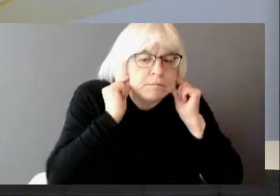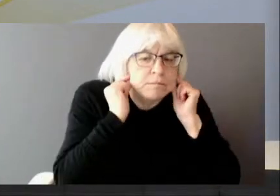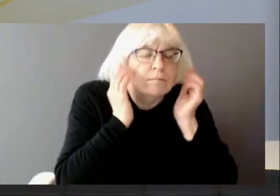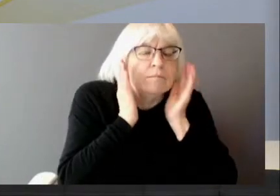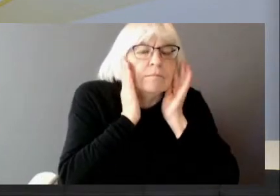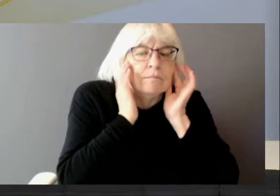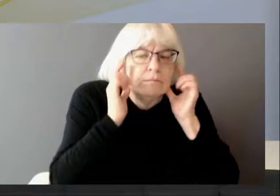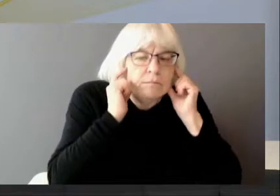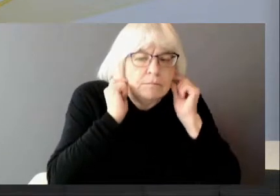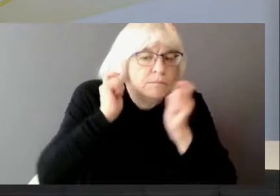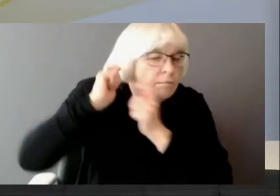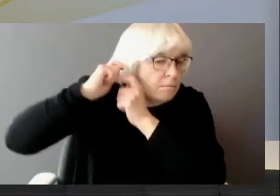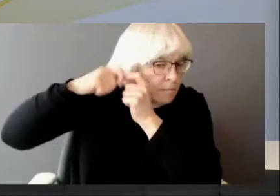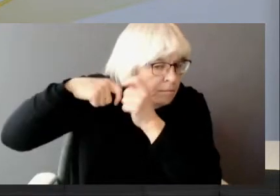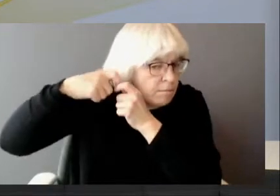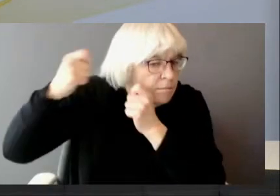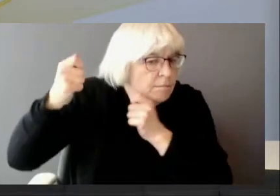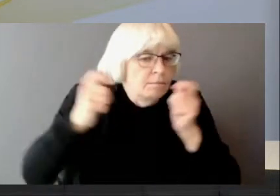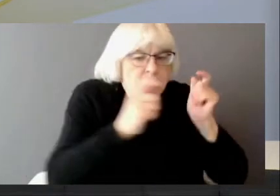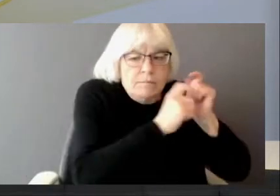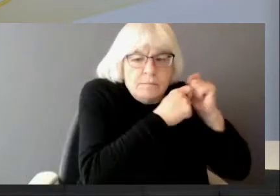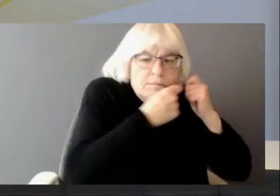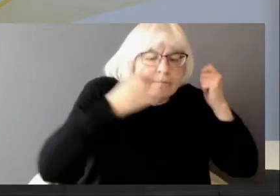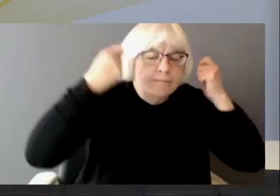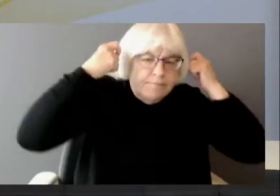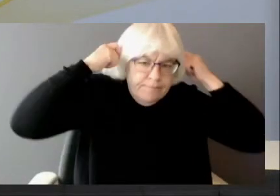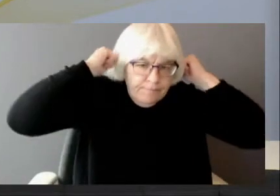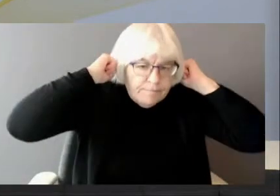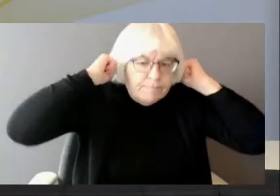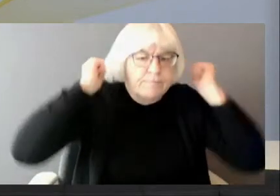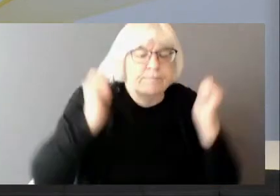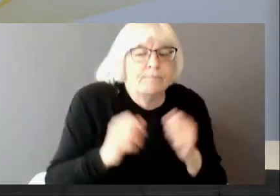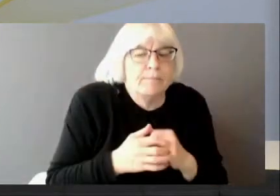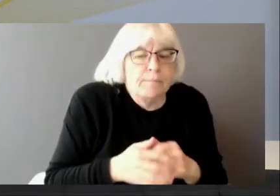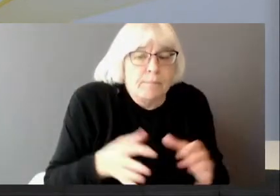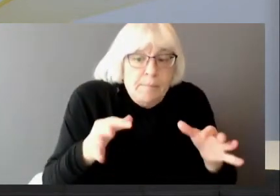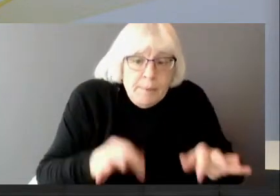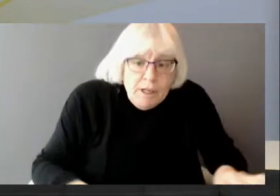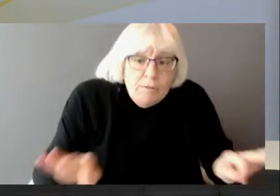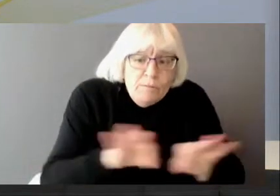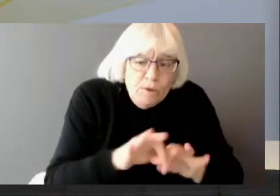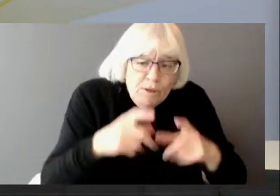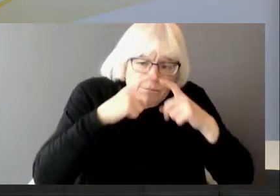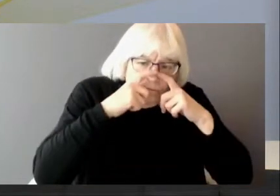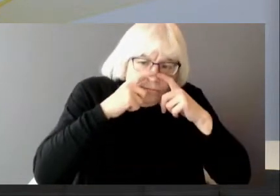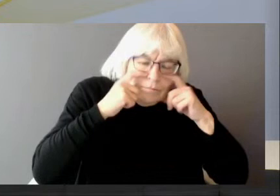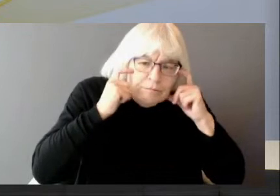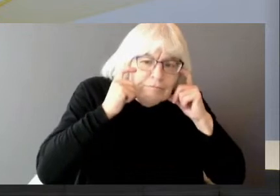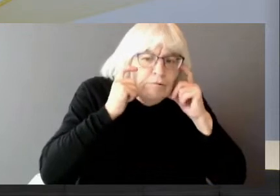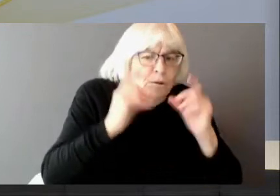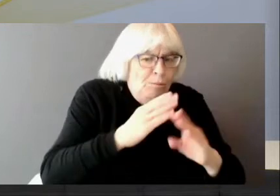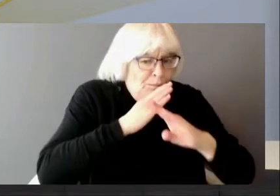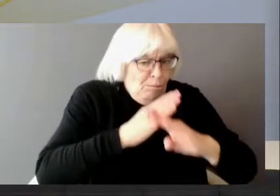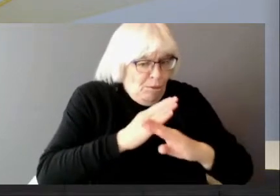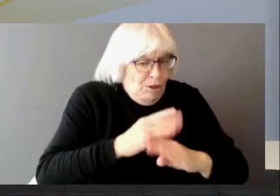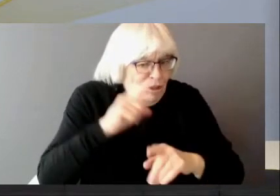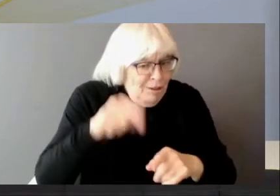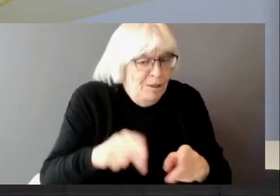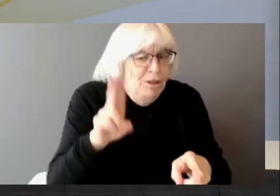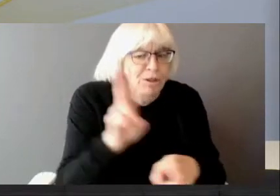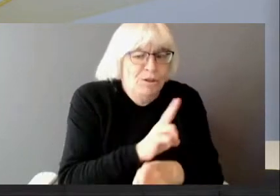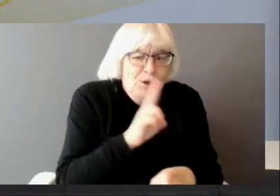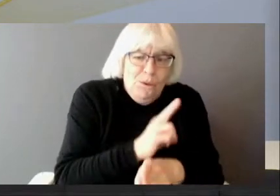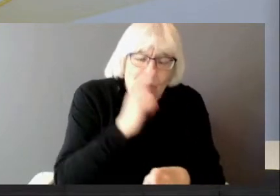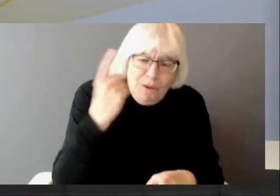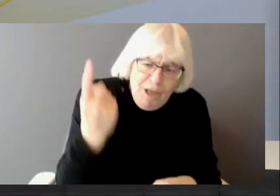ear loops. It's important that masks be well made and worn properly. Masks offer less protection